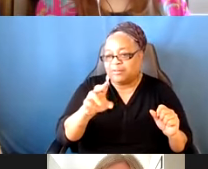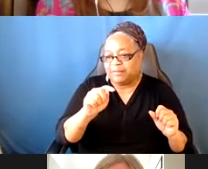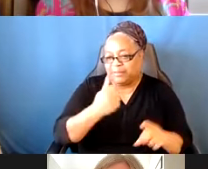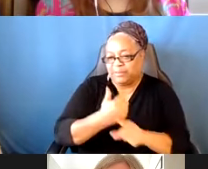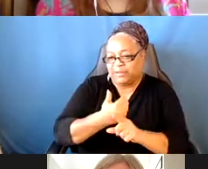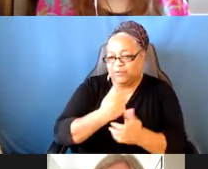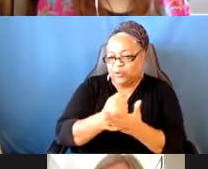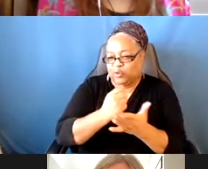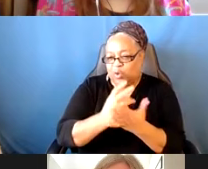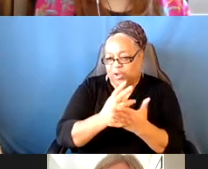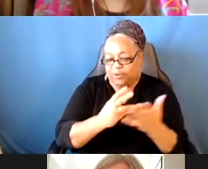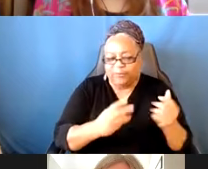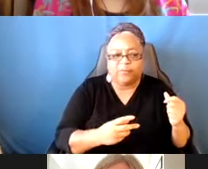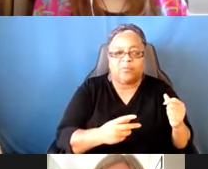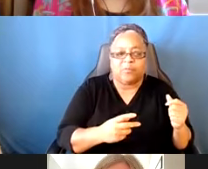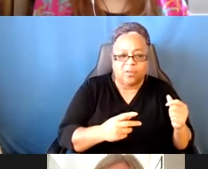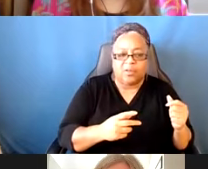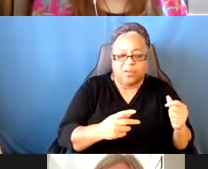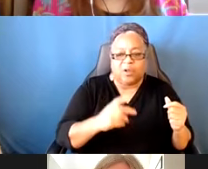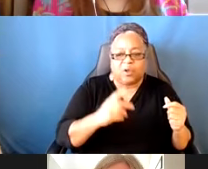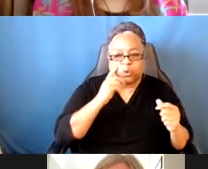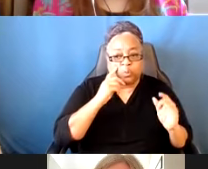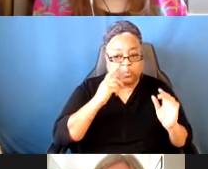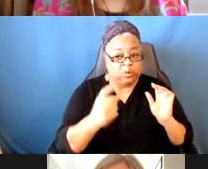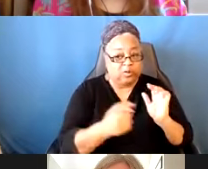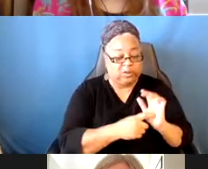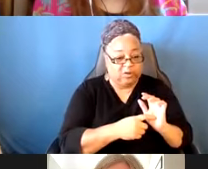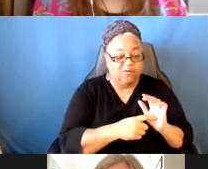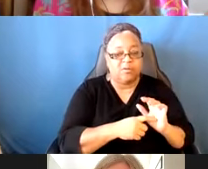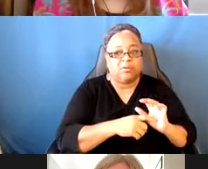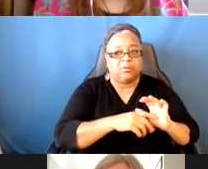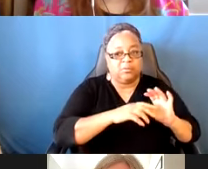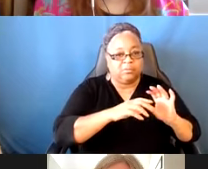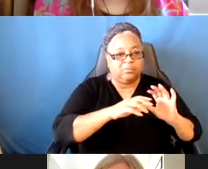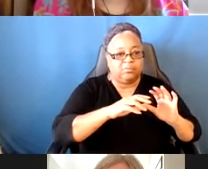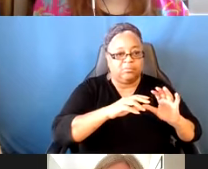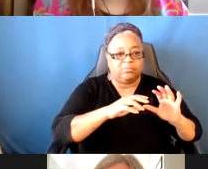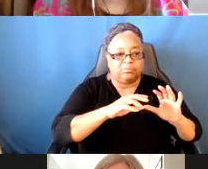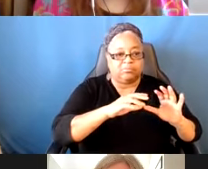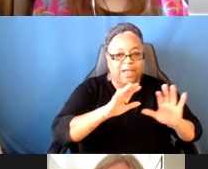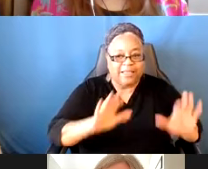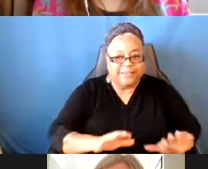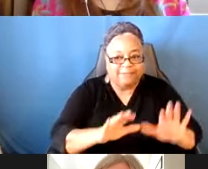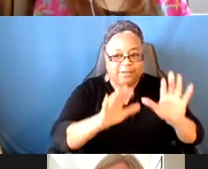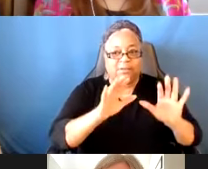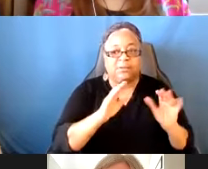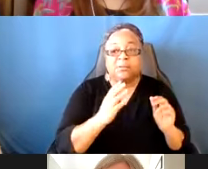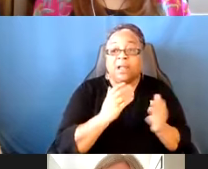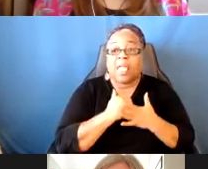or thought processes that people use to achieve feelings of safety during or after a crisis.